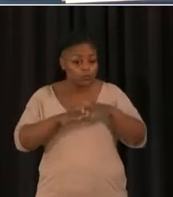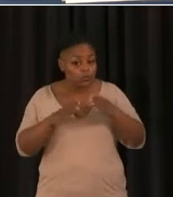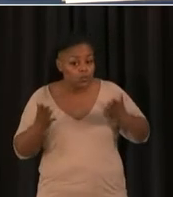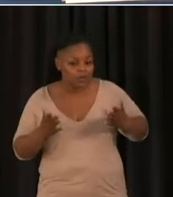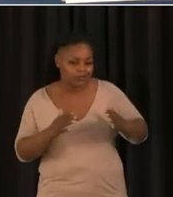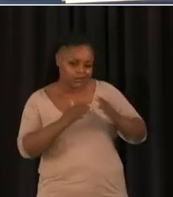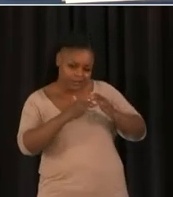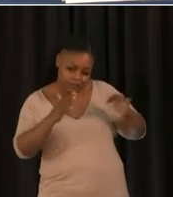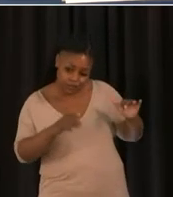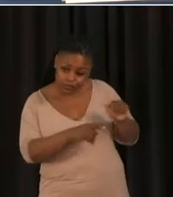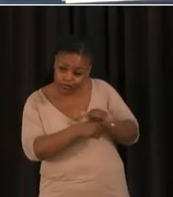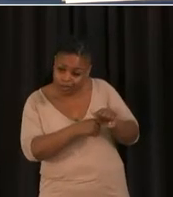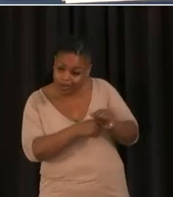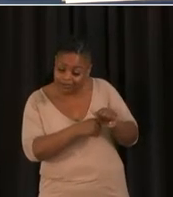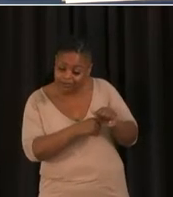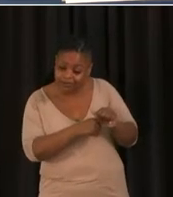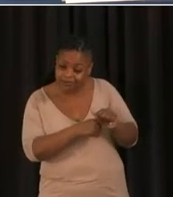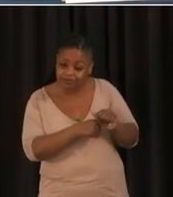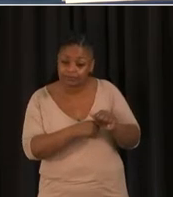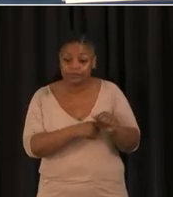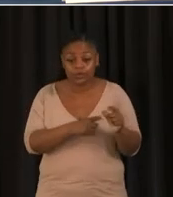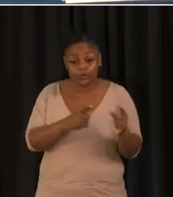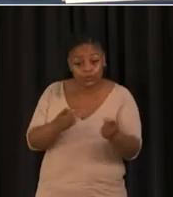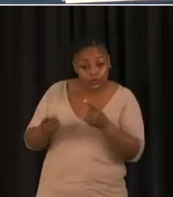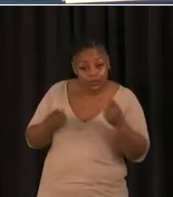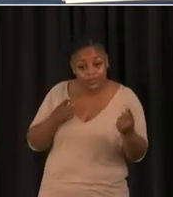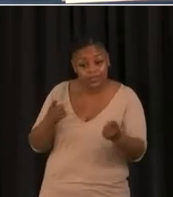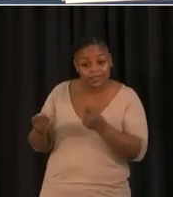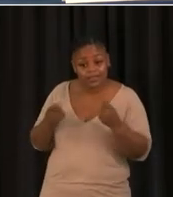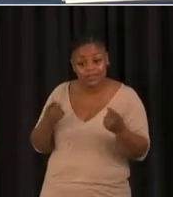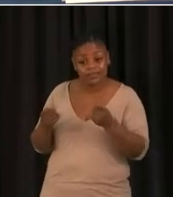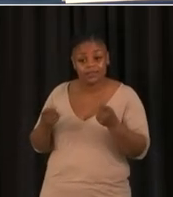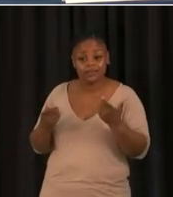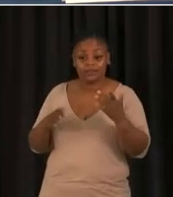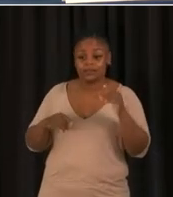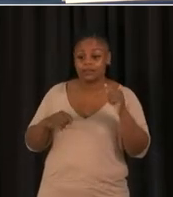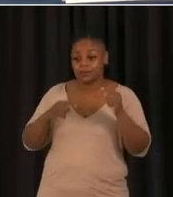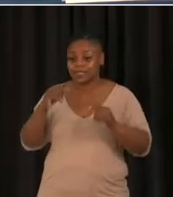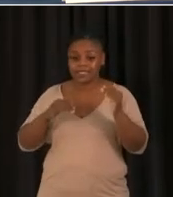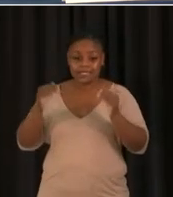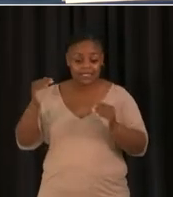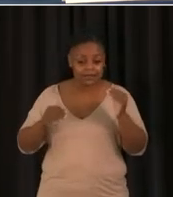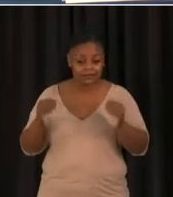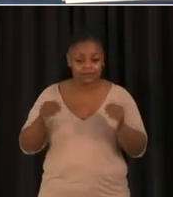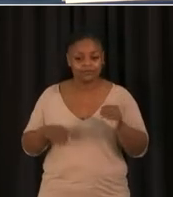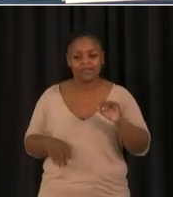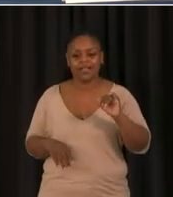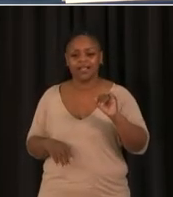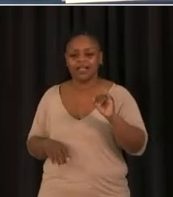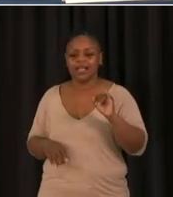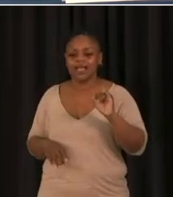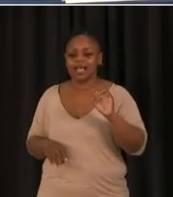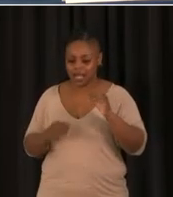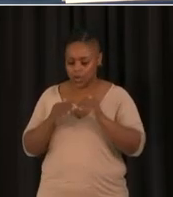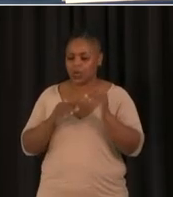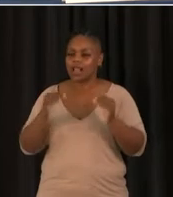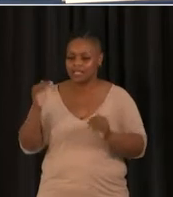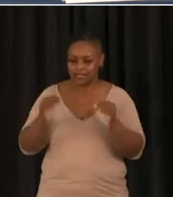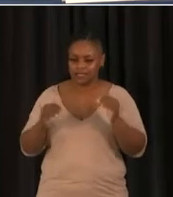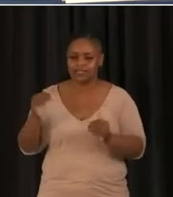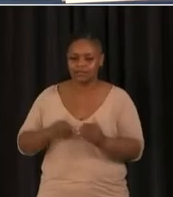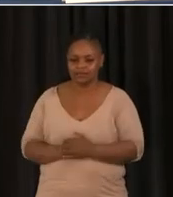everything that we can do to be mindful of the issues related to diversity, equity, and inclusion. I know that that has